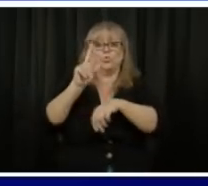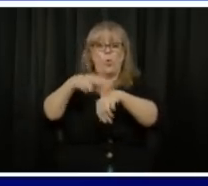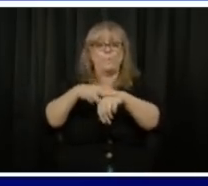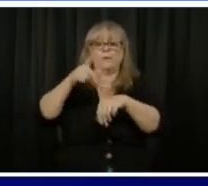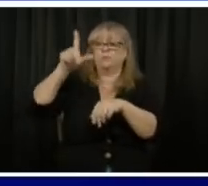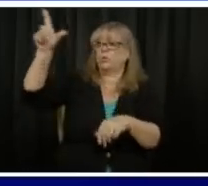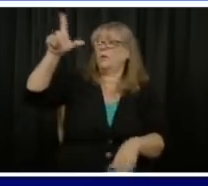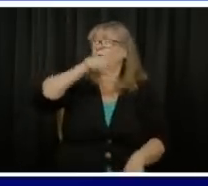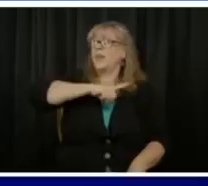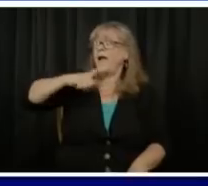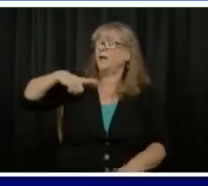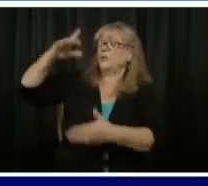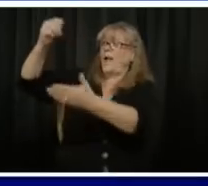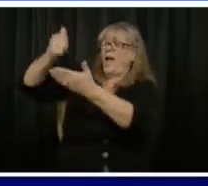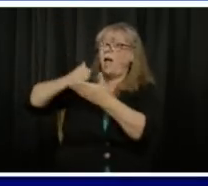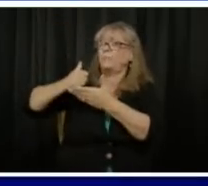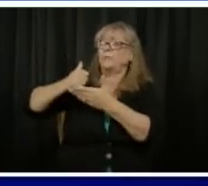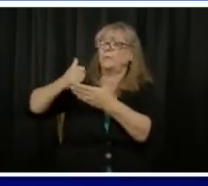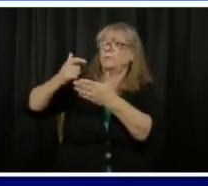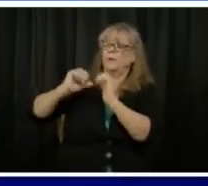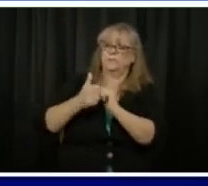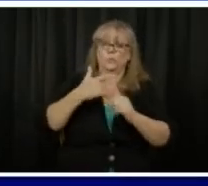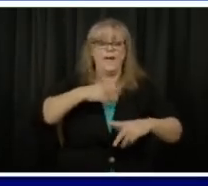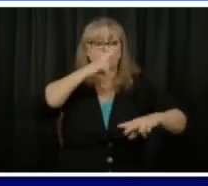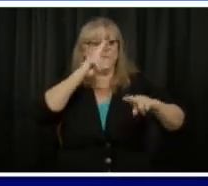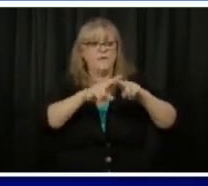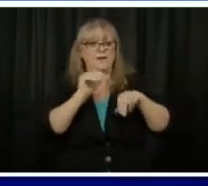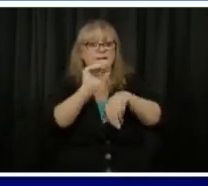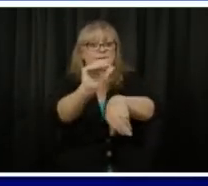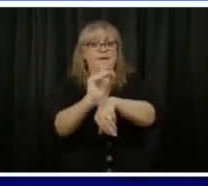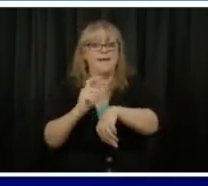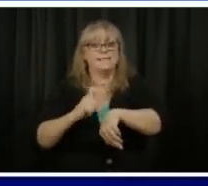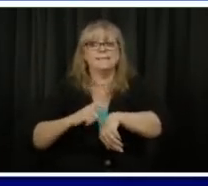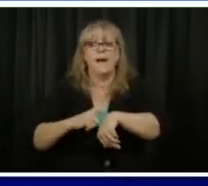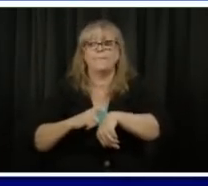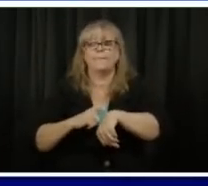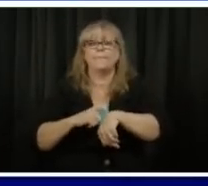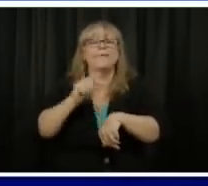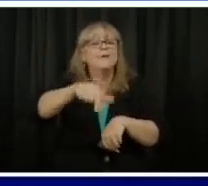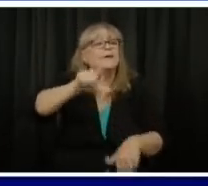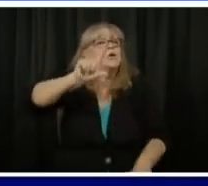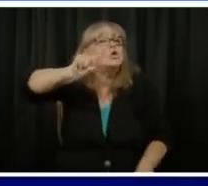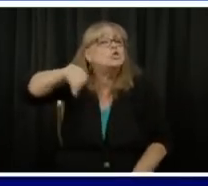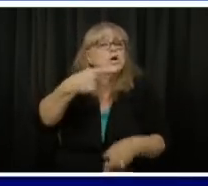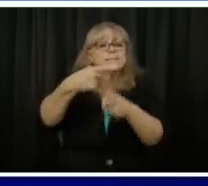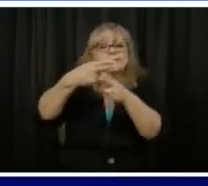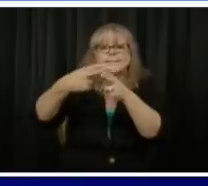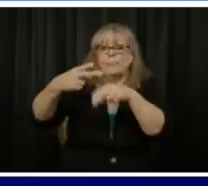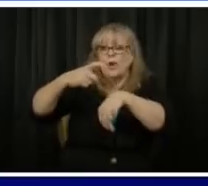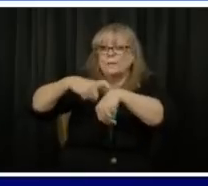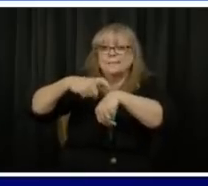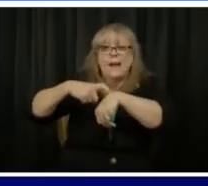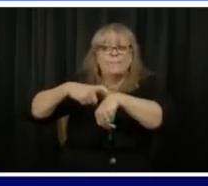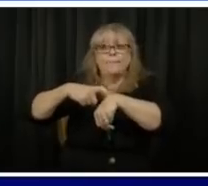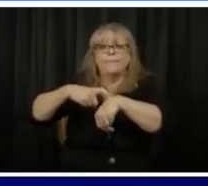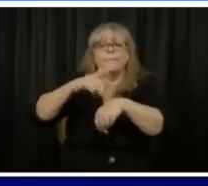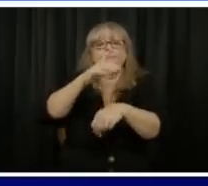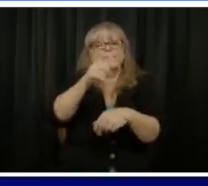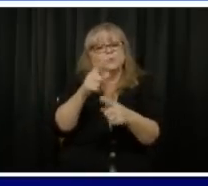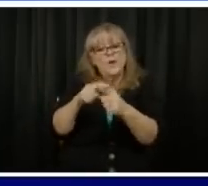this pandemic. But for now, it's a short-term sacrifice to keep us safe, to keep our economy reopening, to protect our neighbors, protect